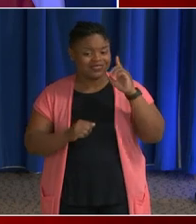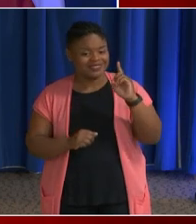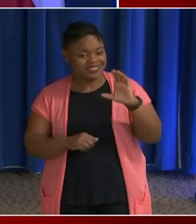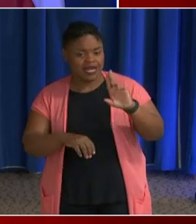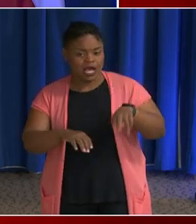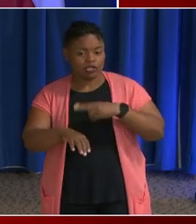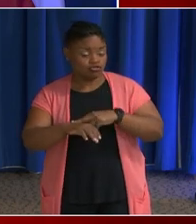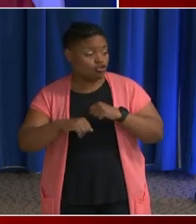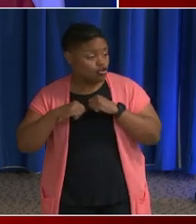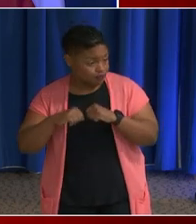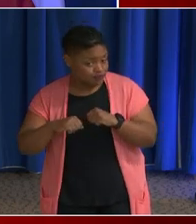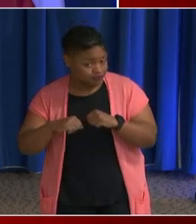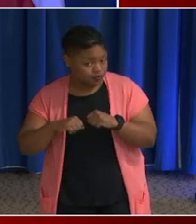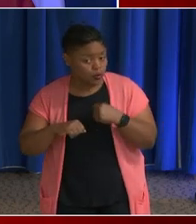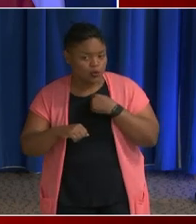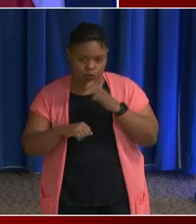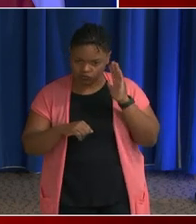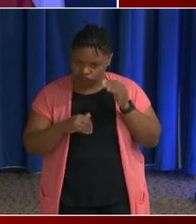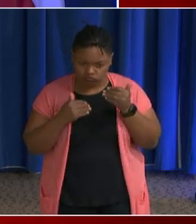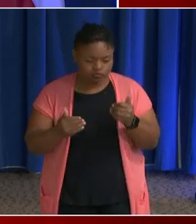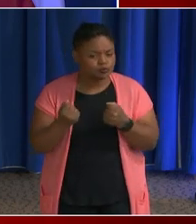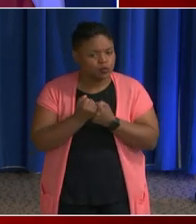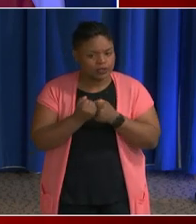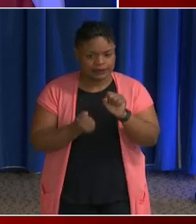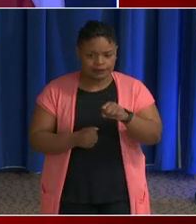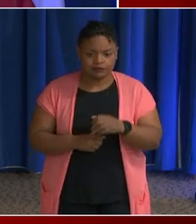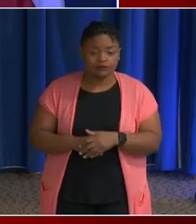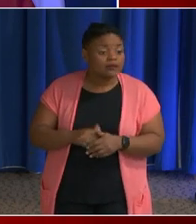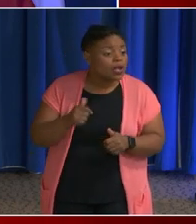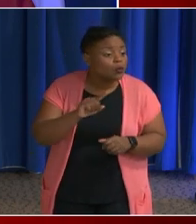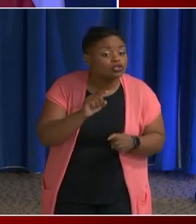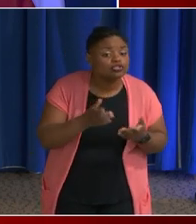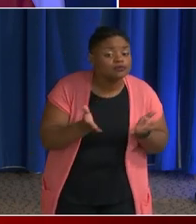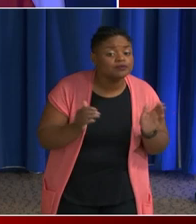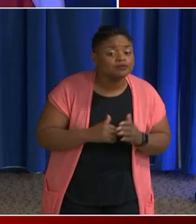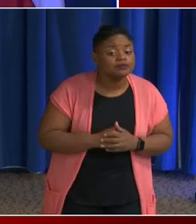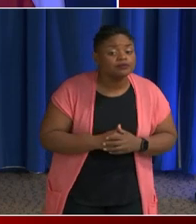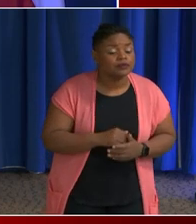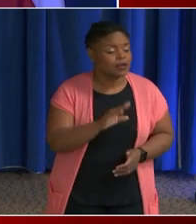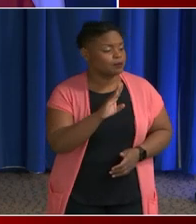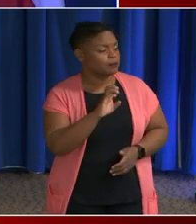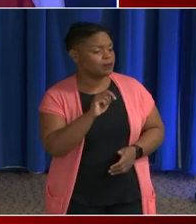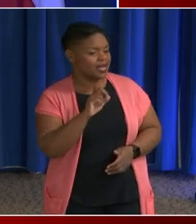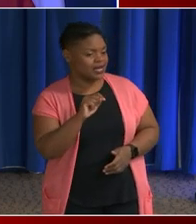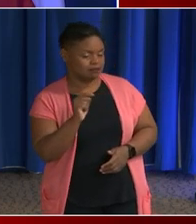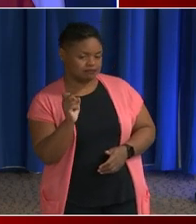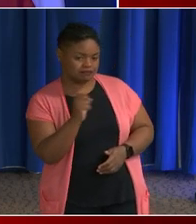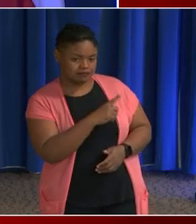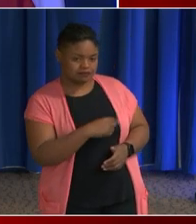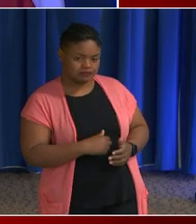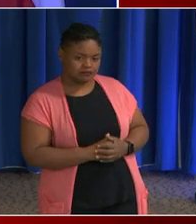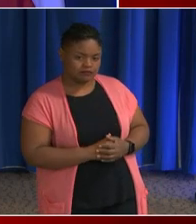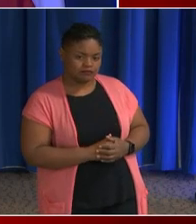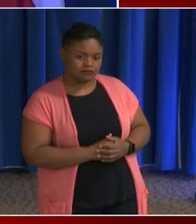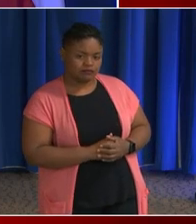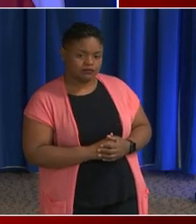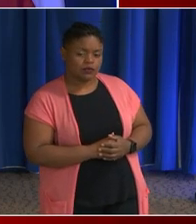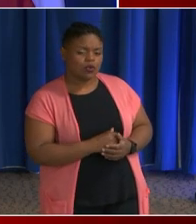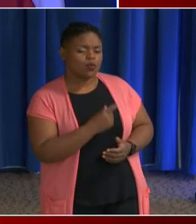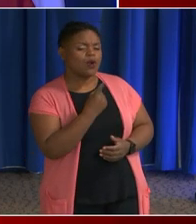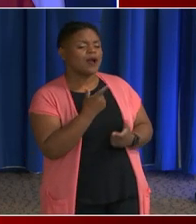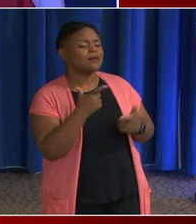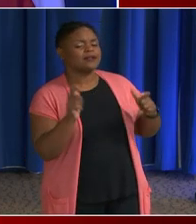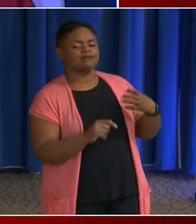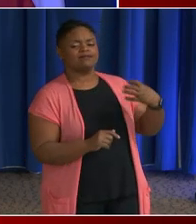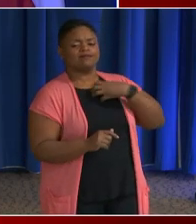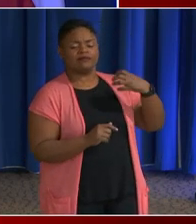support. Any other questions? Yes, Bennett. Mayor Bowser, one of the big complaints that we've been hearing from